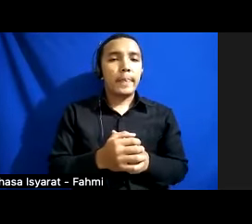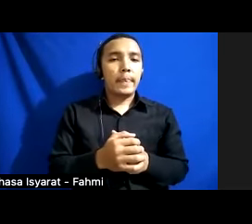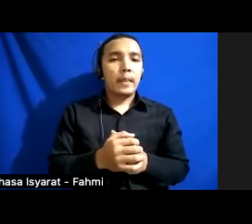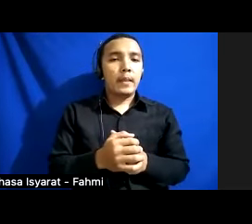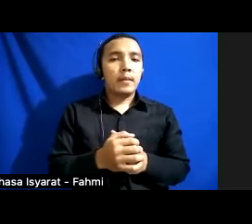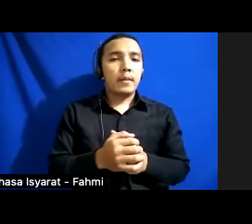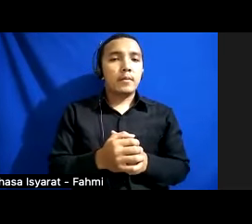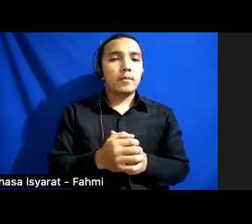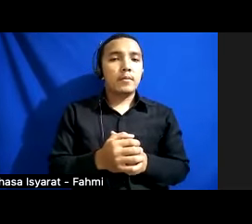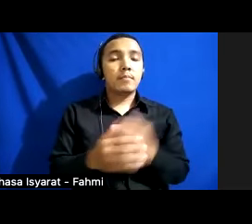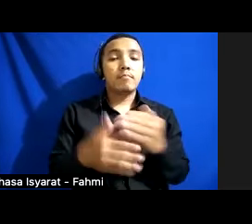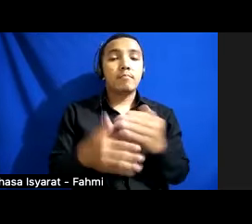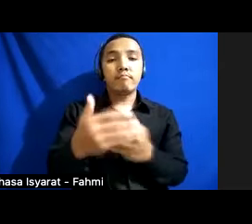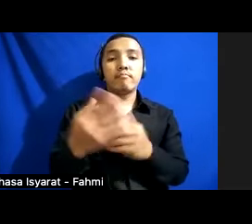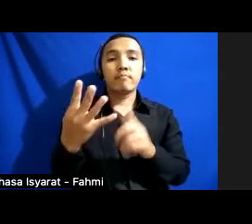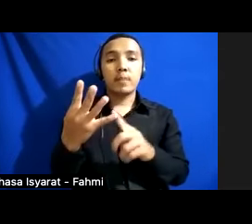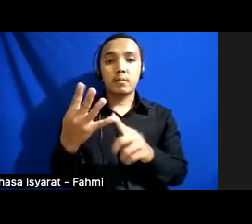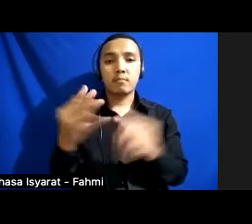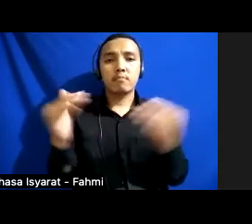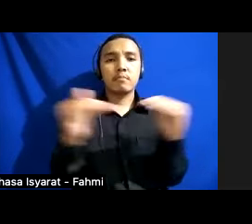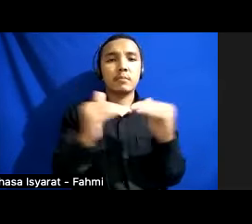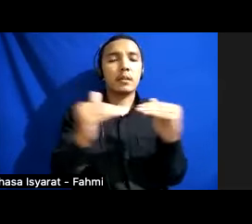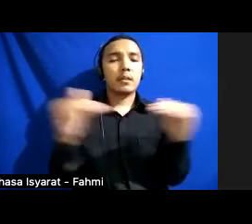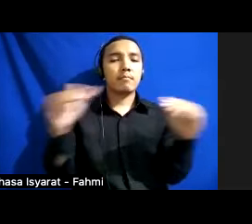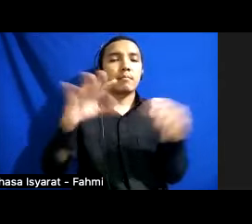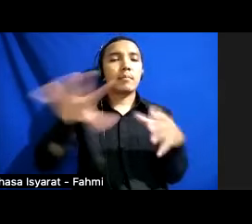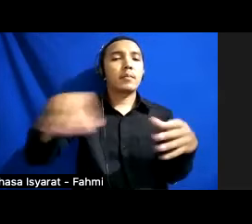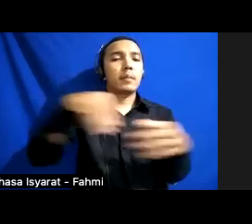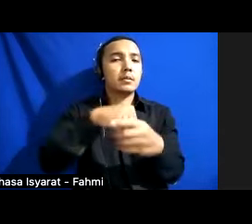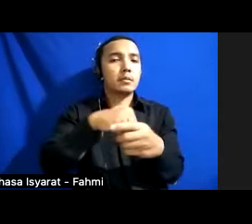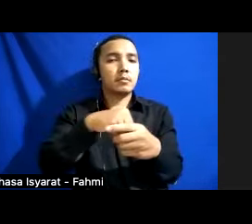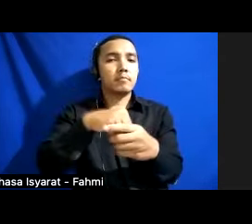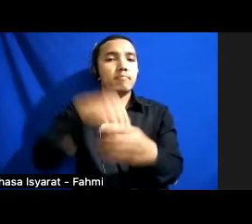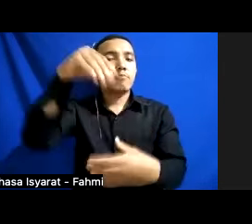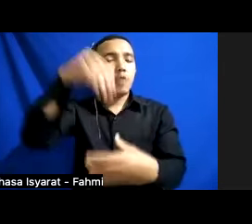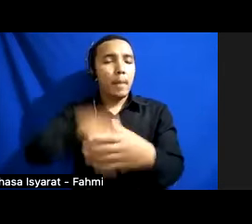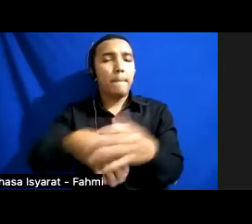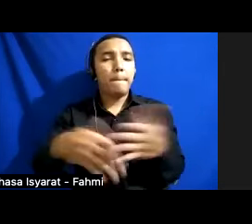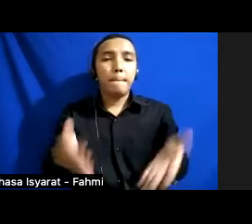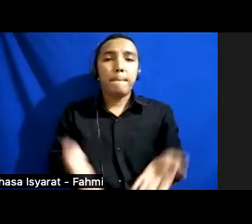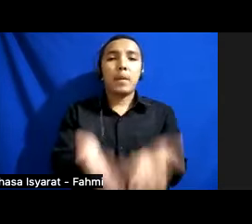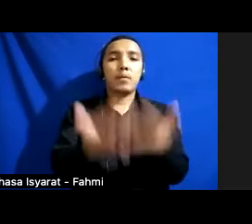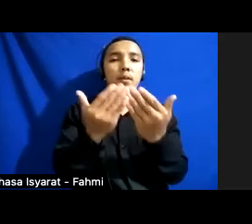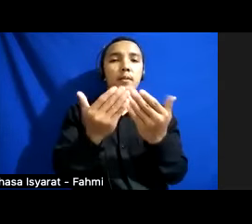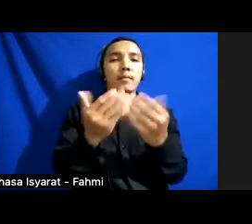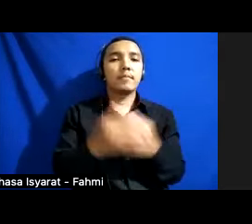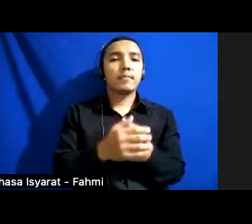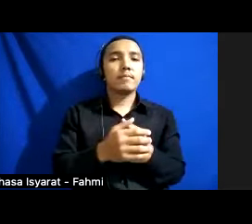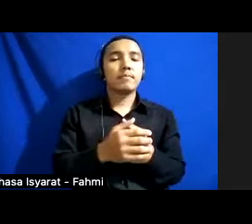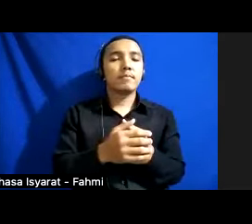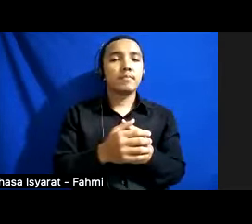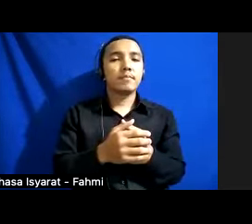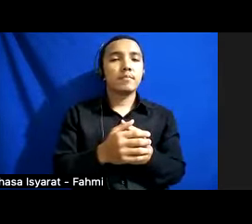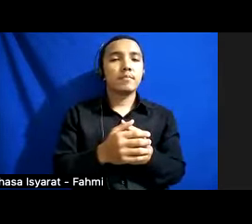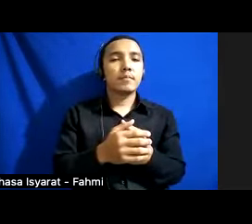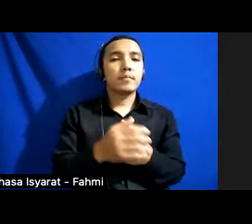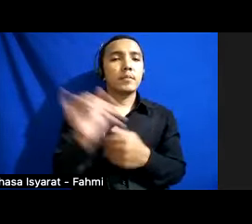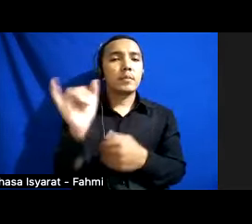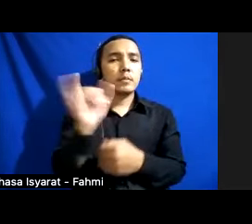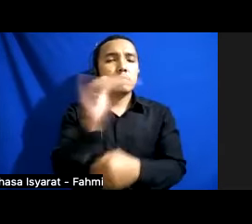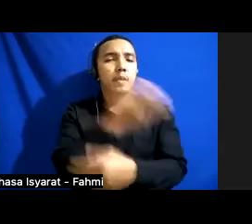vaccination. 4th, equality in development participation, which is indicated by the participation of persons with disabilities